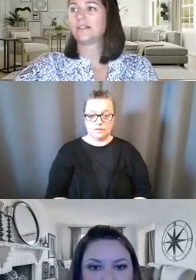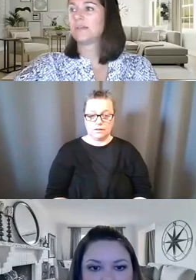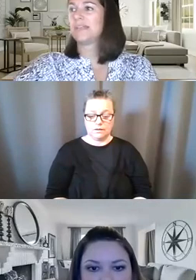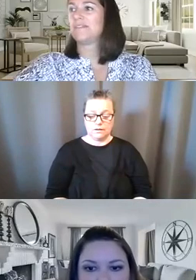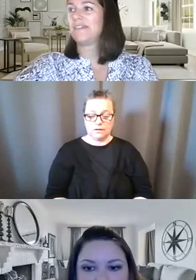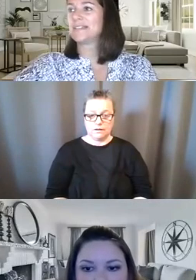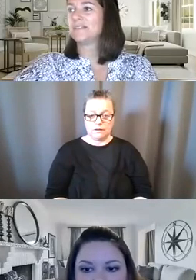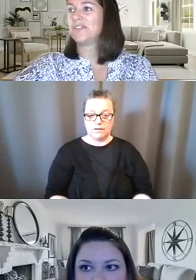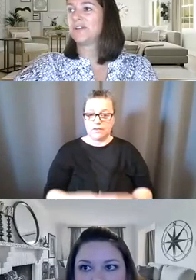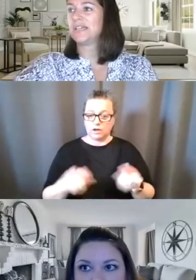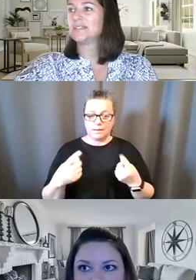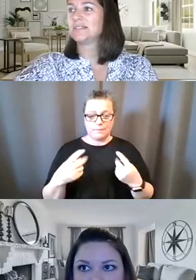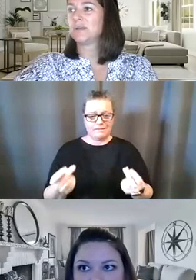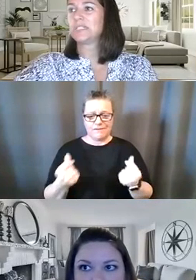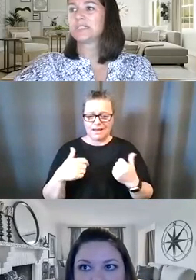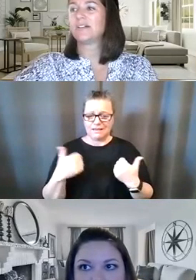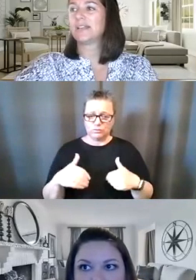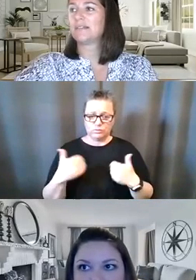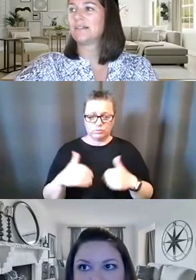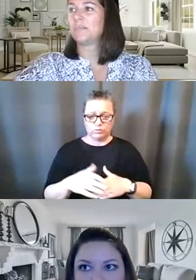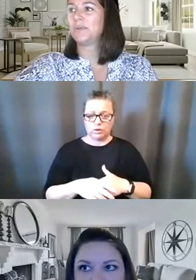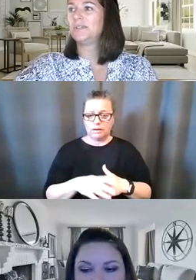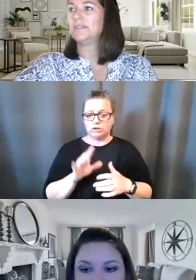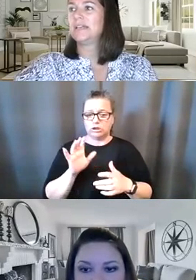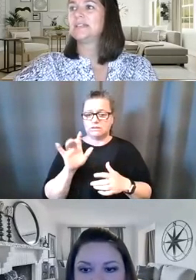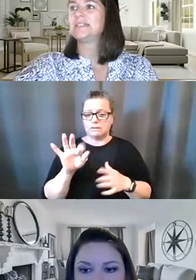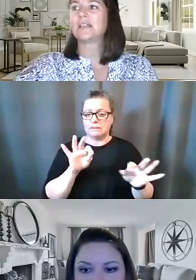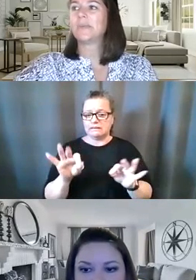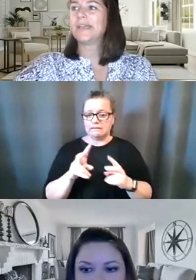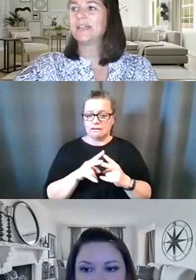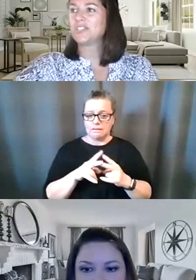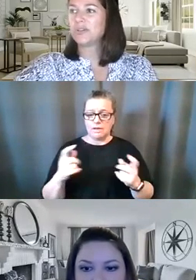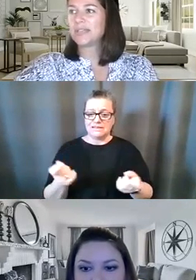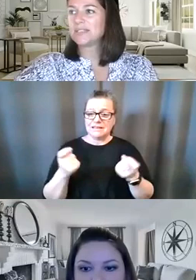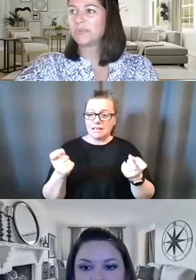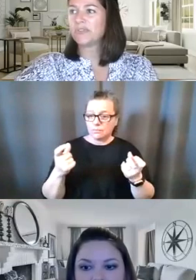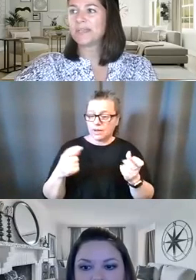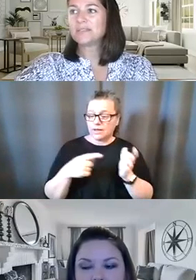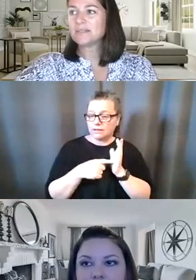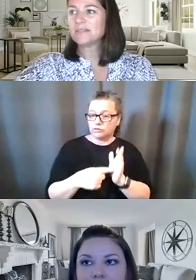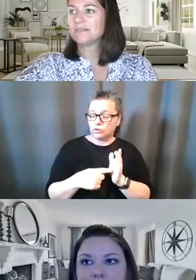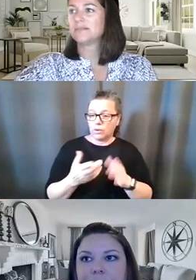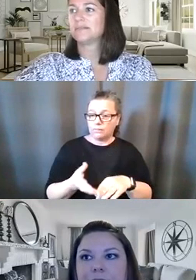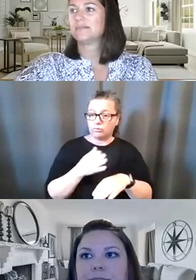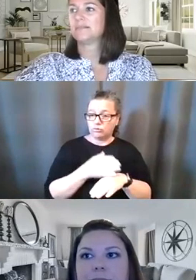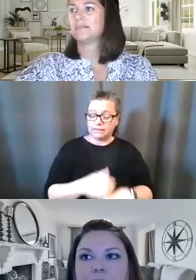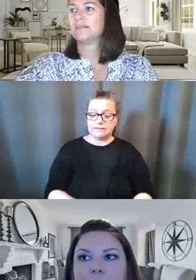They're coming in fast and furious, so I'm just calling out a couple. Celebrate and showcase improvements.